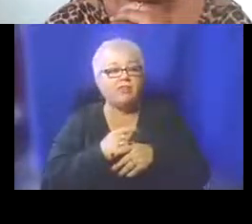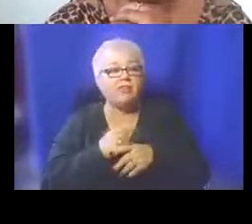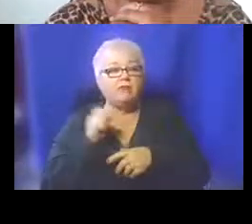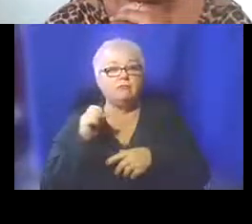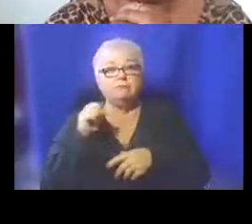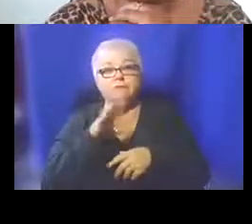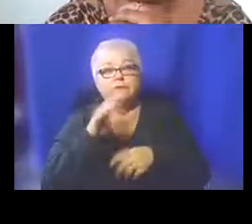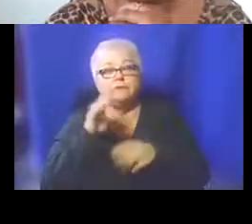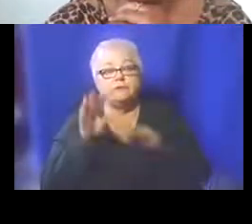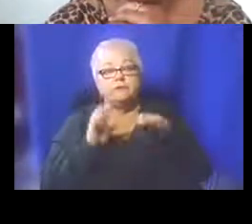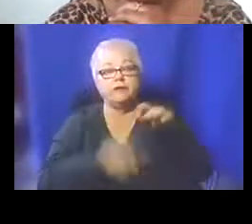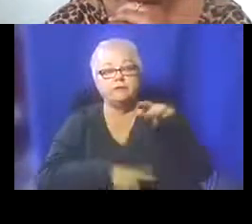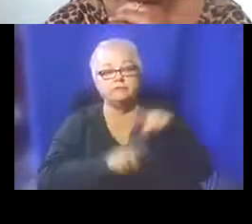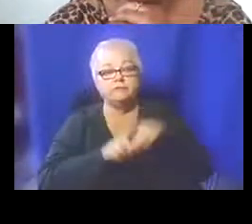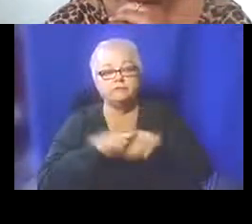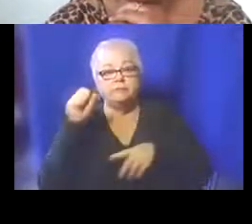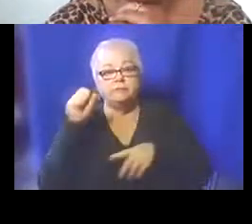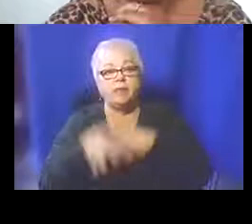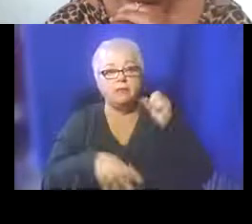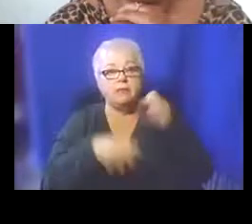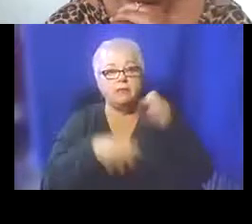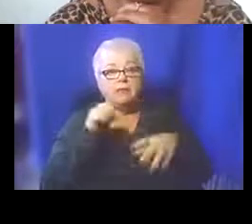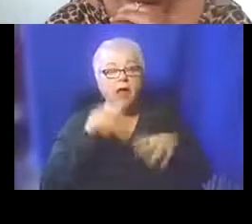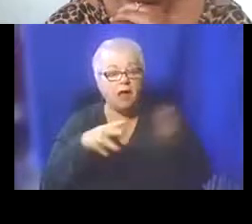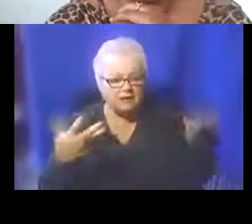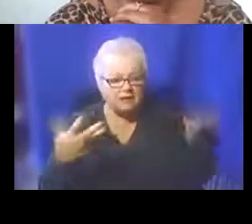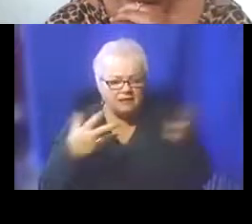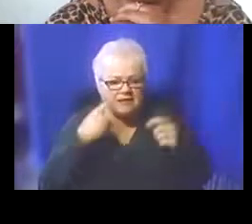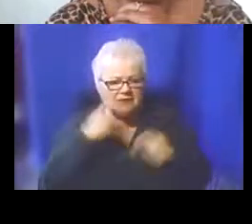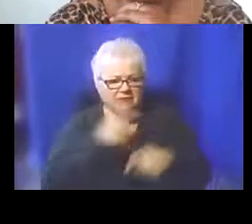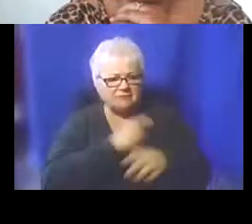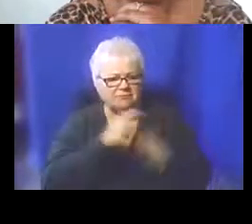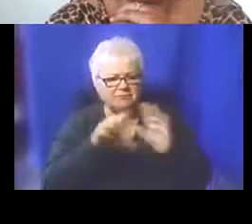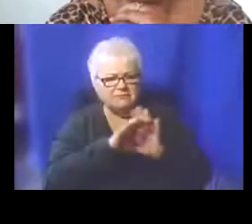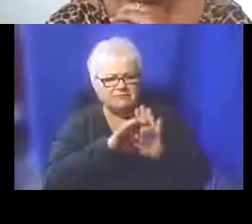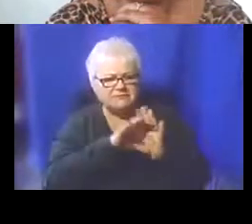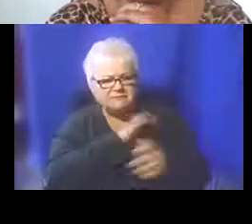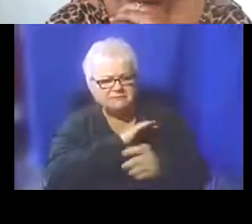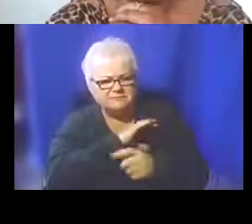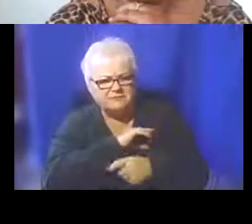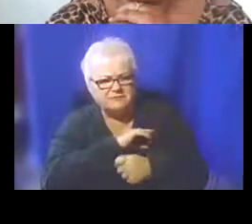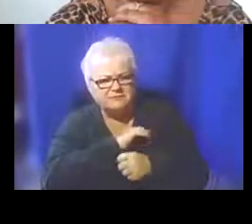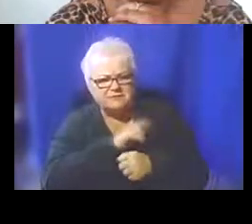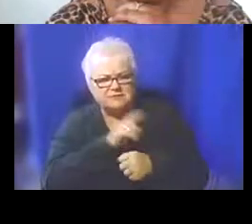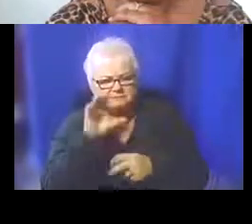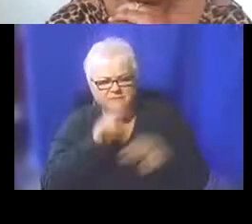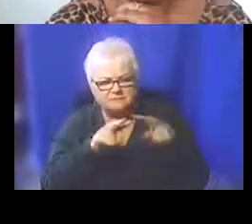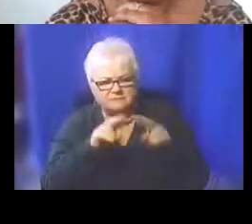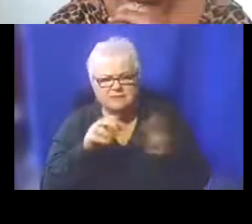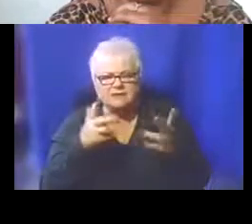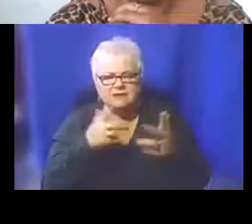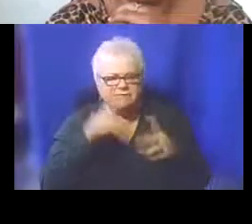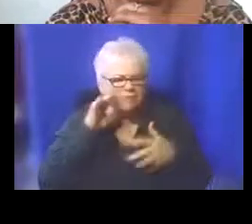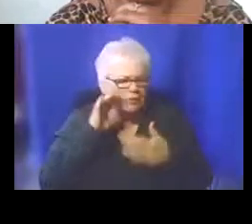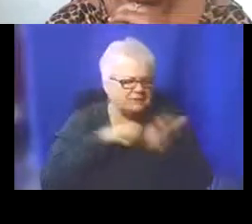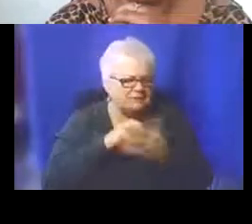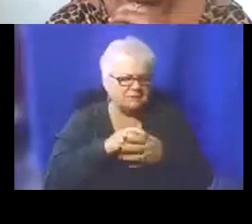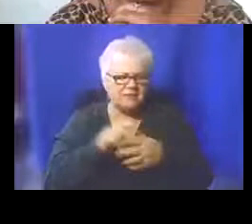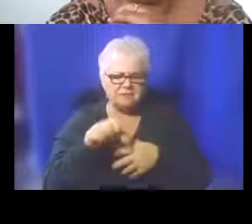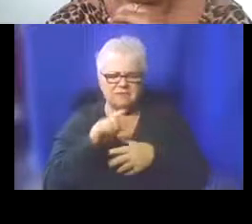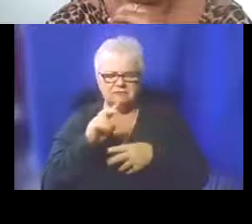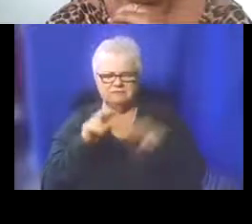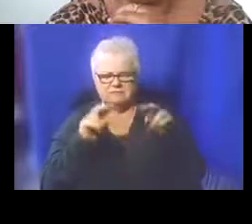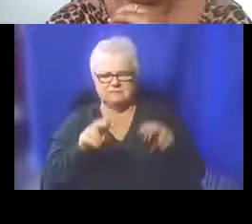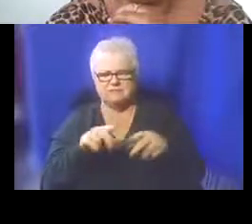random details, it can be very confusing for law enforcement. And a lot of law enforcement, based on other training they've had, will look at that and say, this